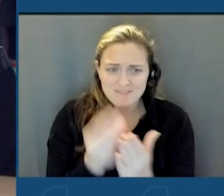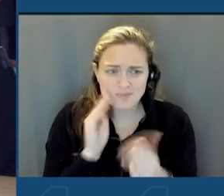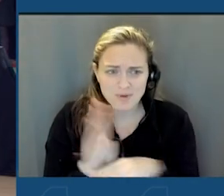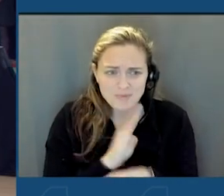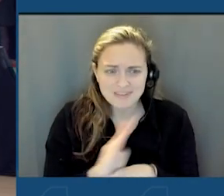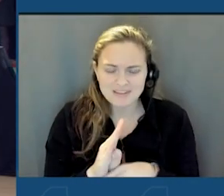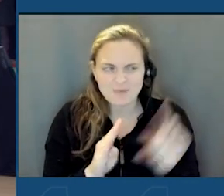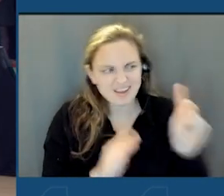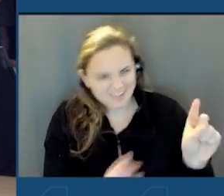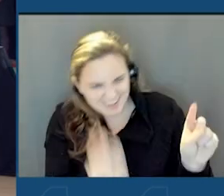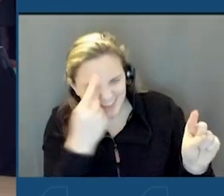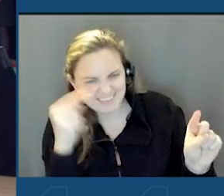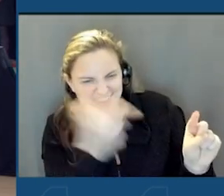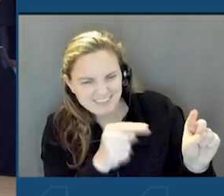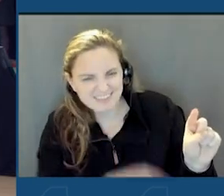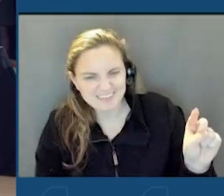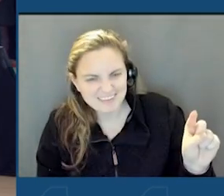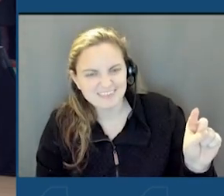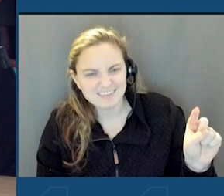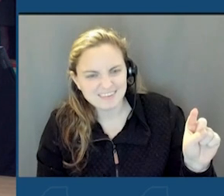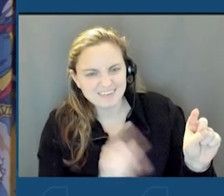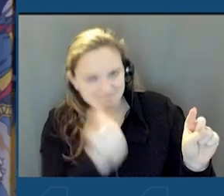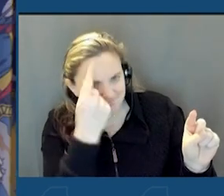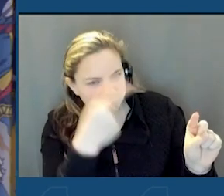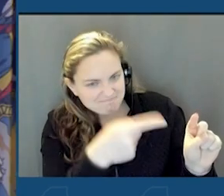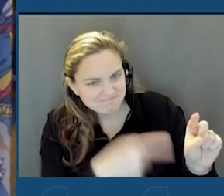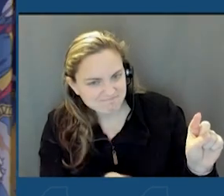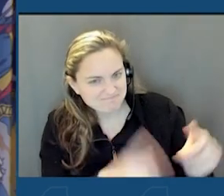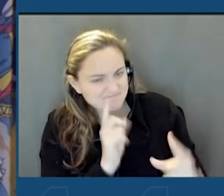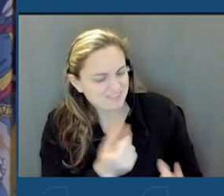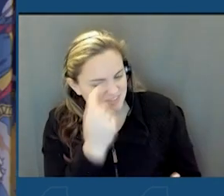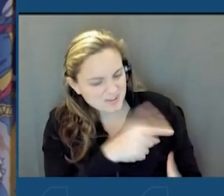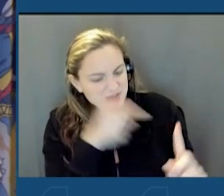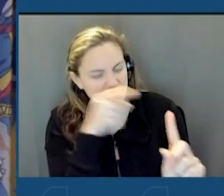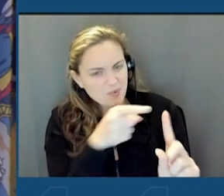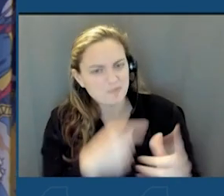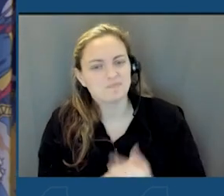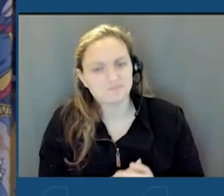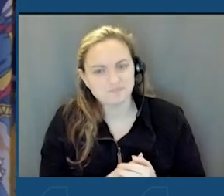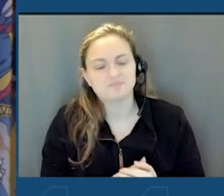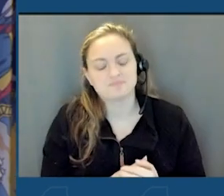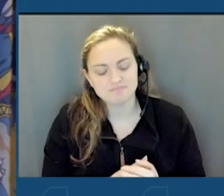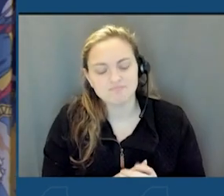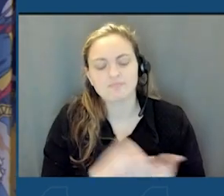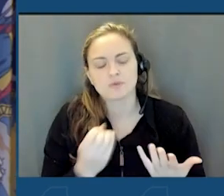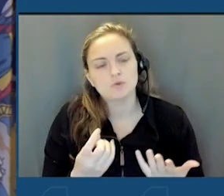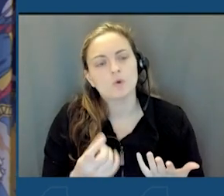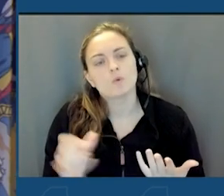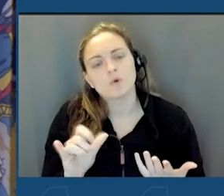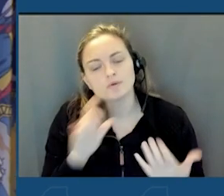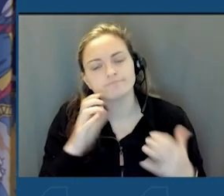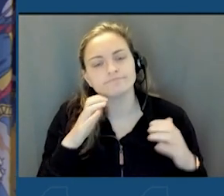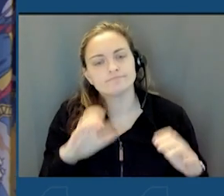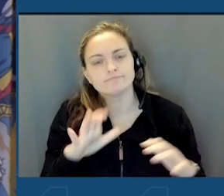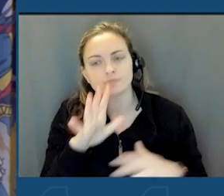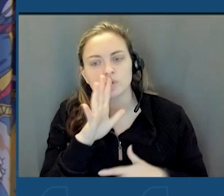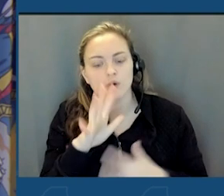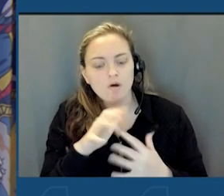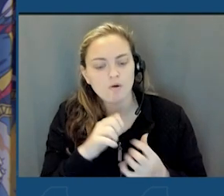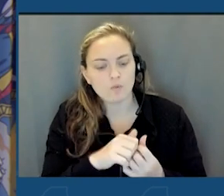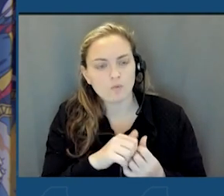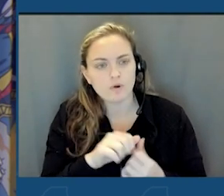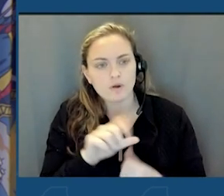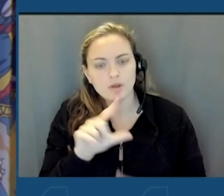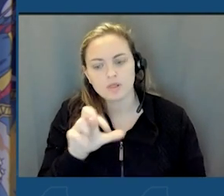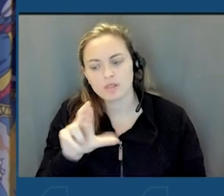guy gets it. This guy gets it. He understands. And so we also had a chance to talk to Larry and